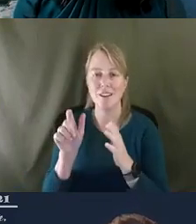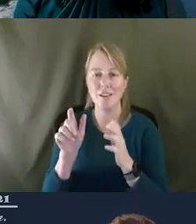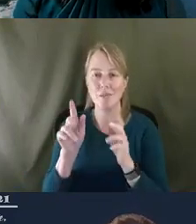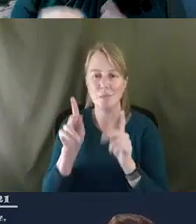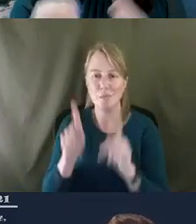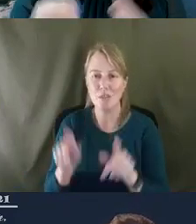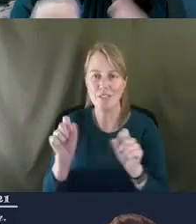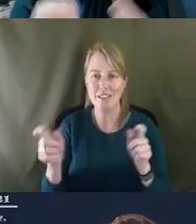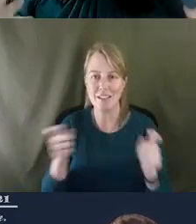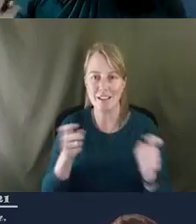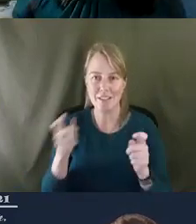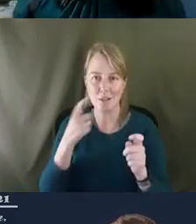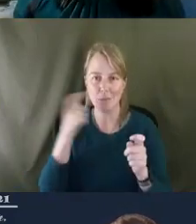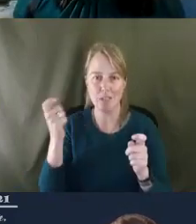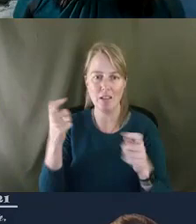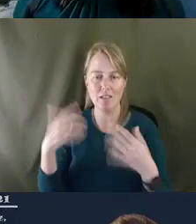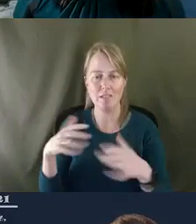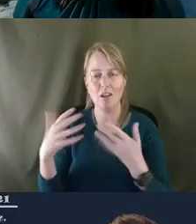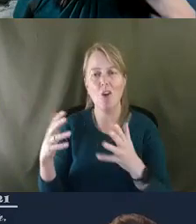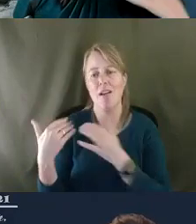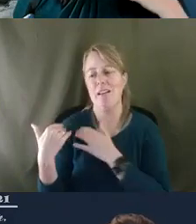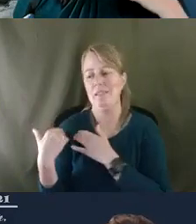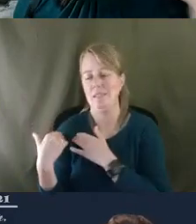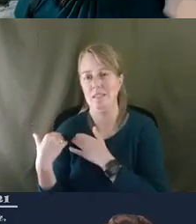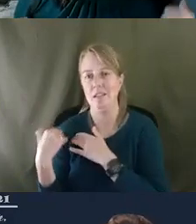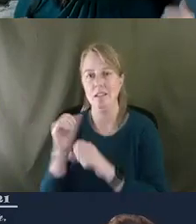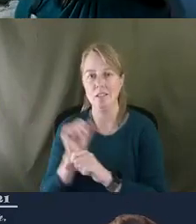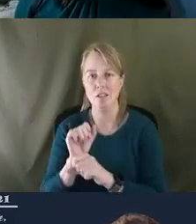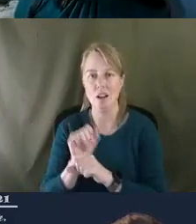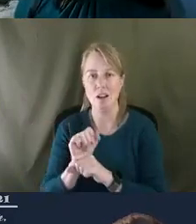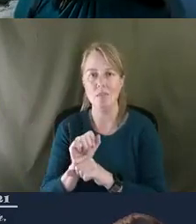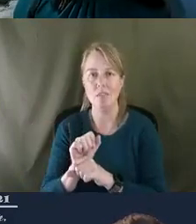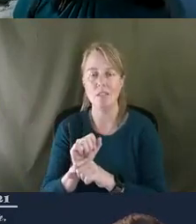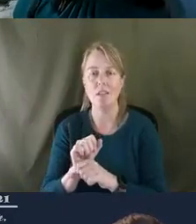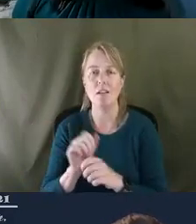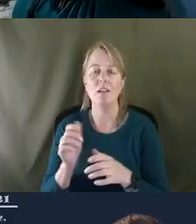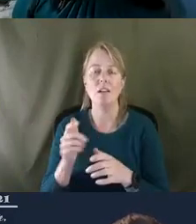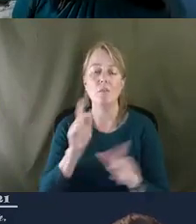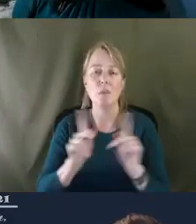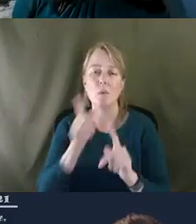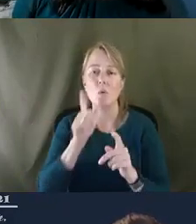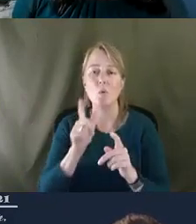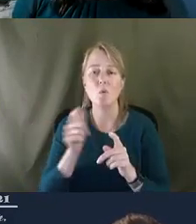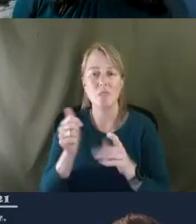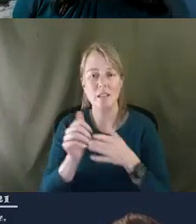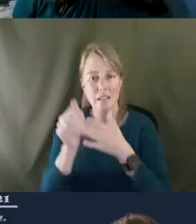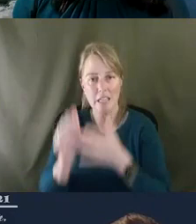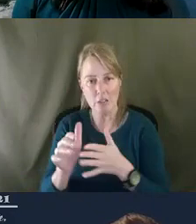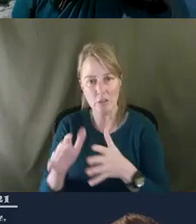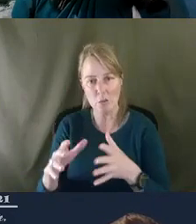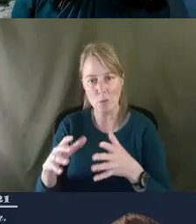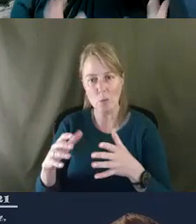the big jobs that they already have. We're tasking folks in leadership positions to take on a mentee.